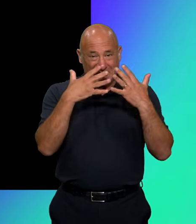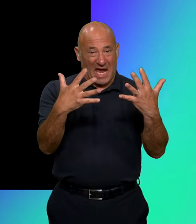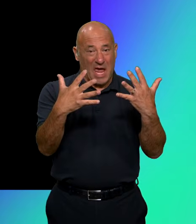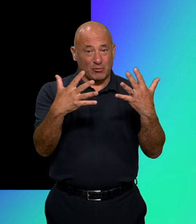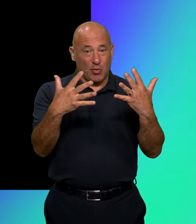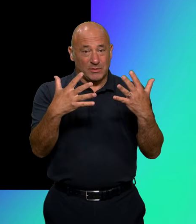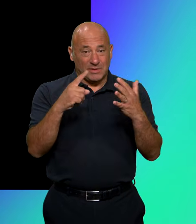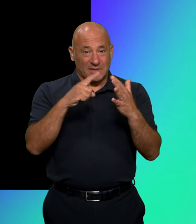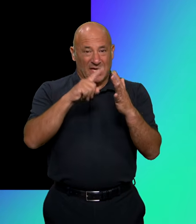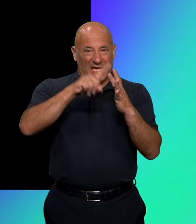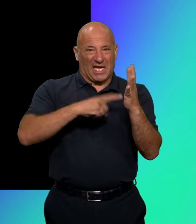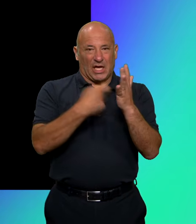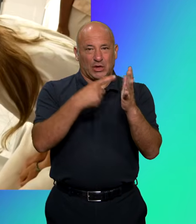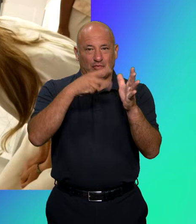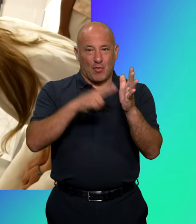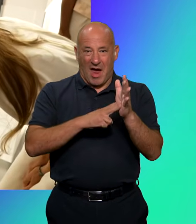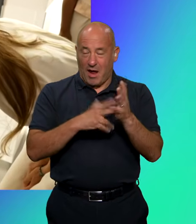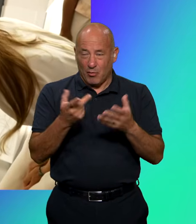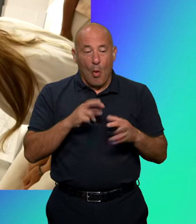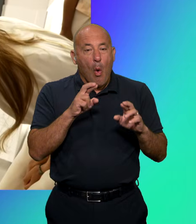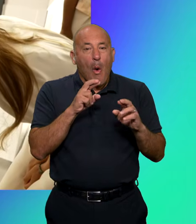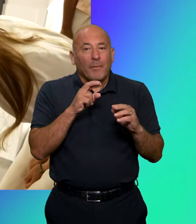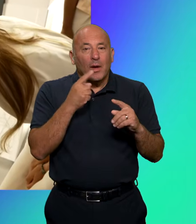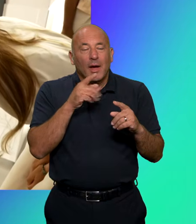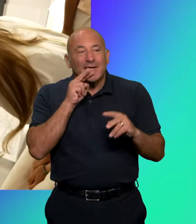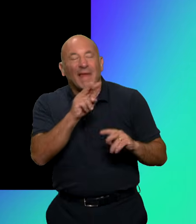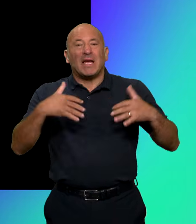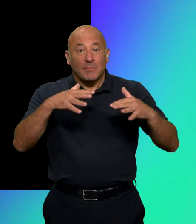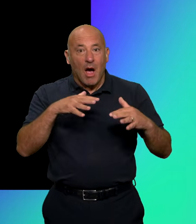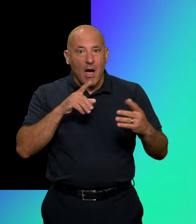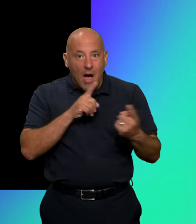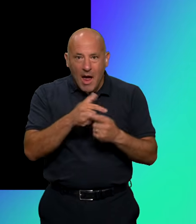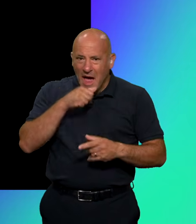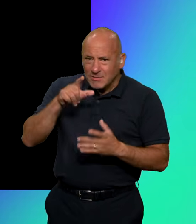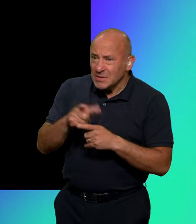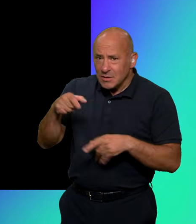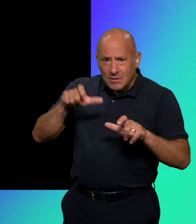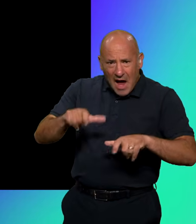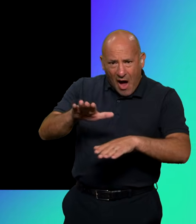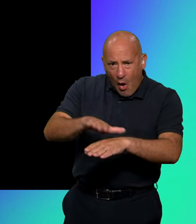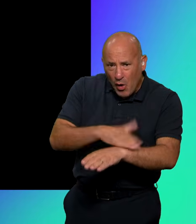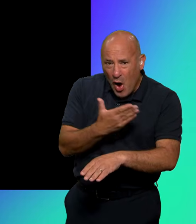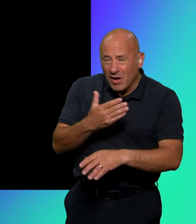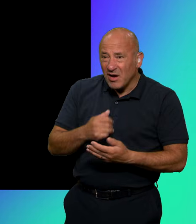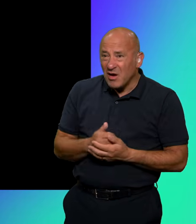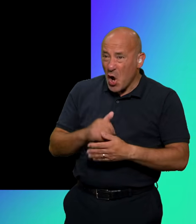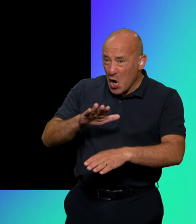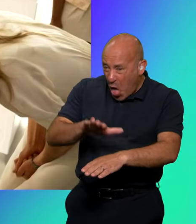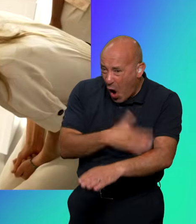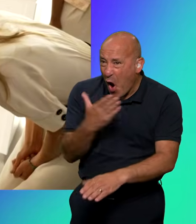he was only hoping for a quick glimpse. Very nice to meet you. How long have you been here? A